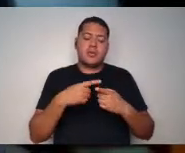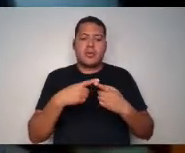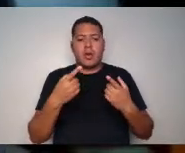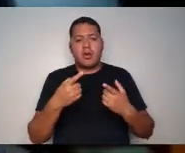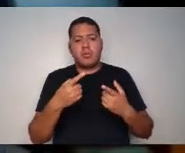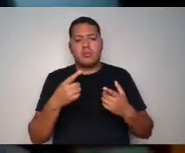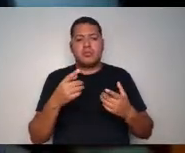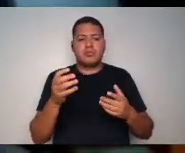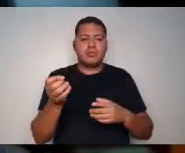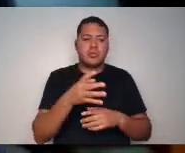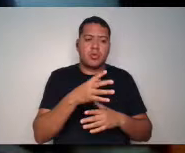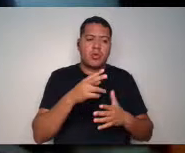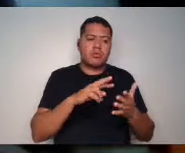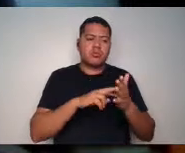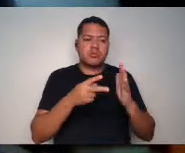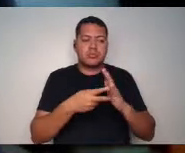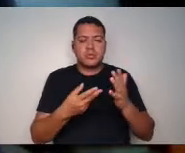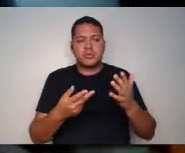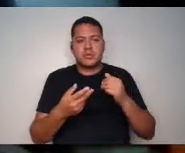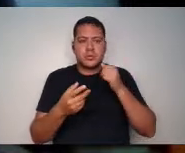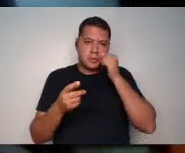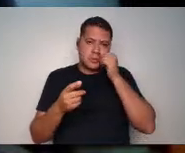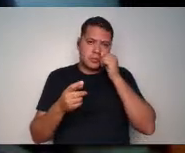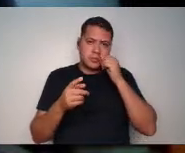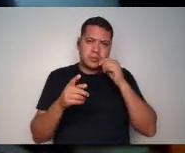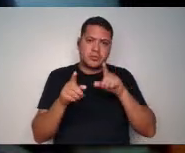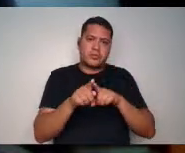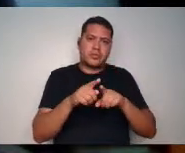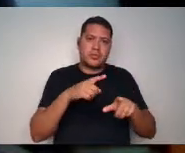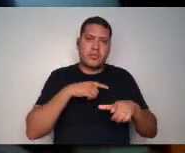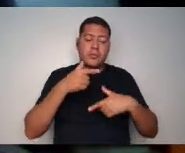Cunha, and this situation